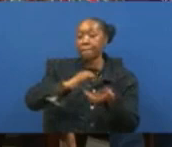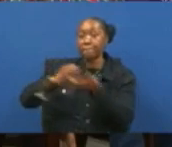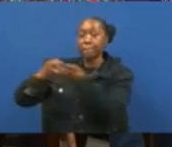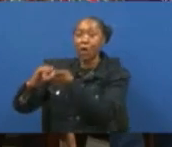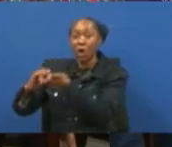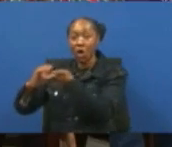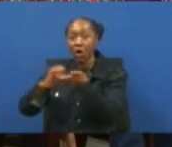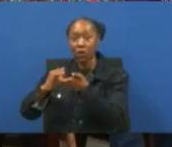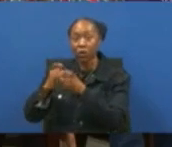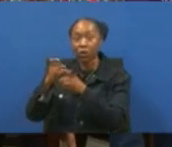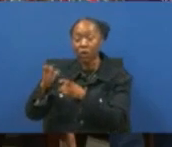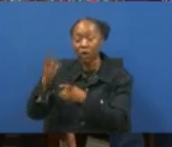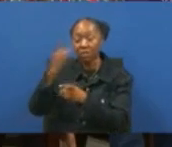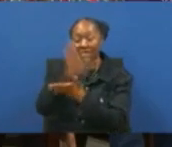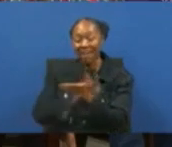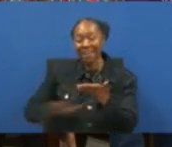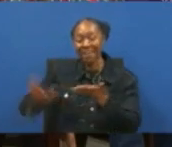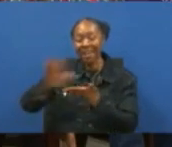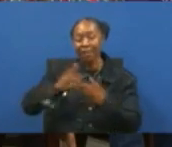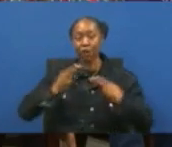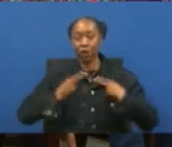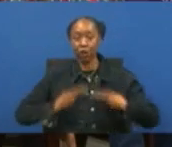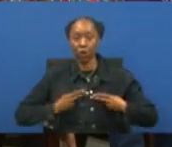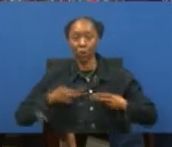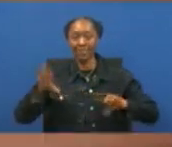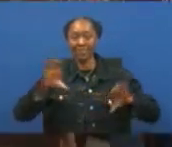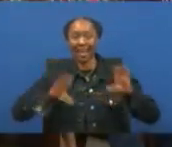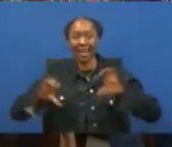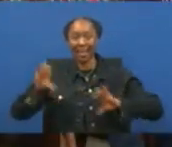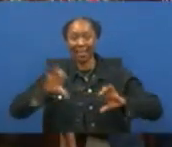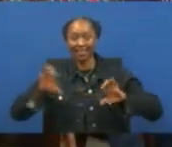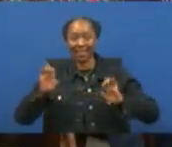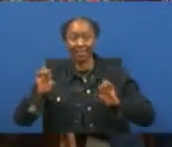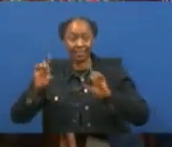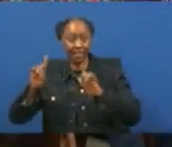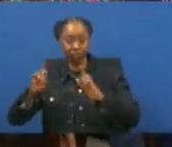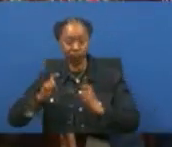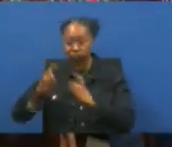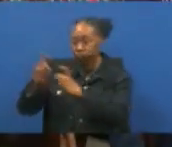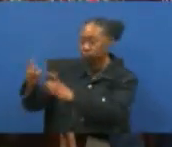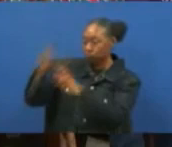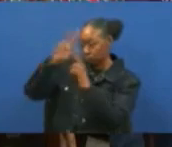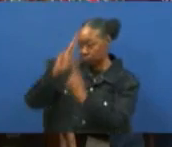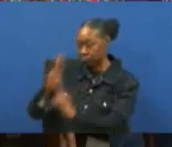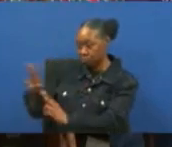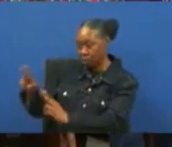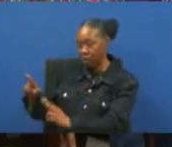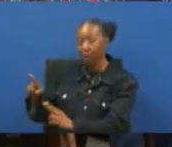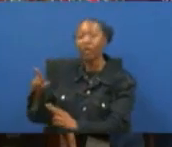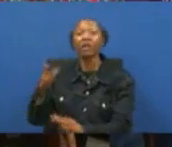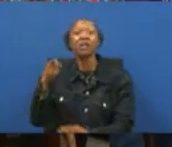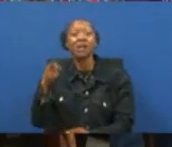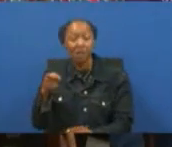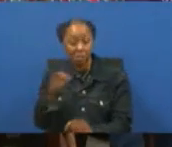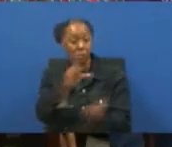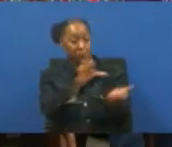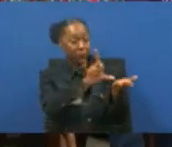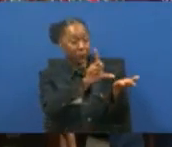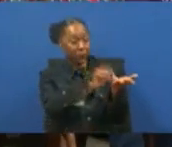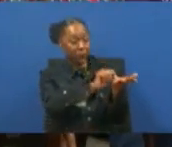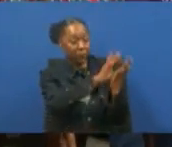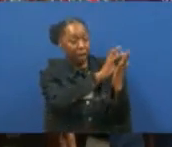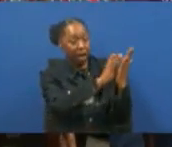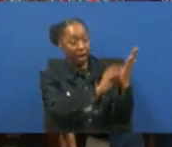of Human Science and Education. The program has been featured in The Advocate